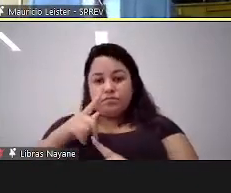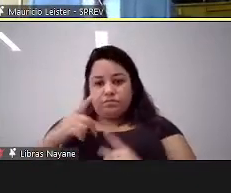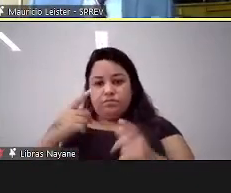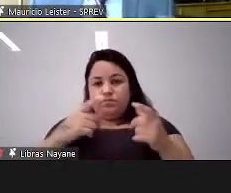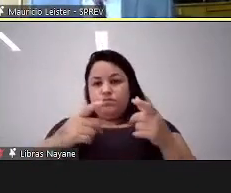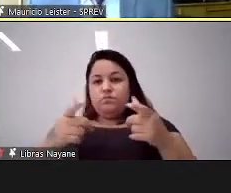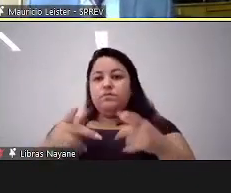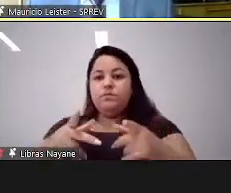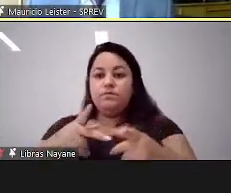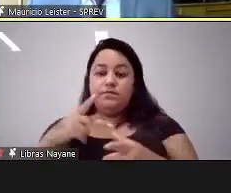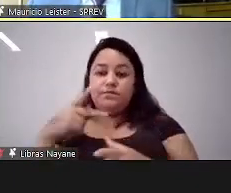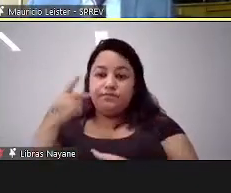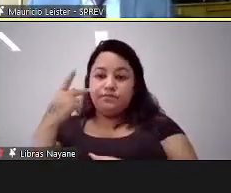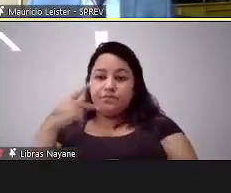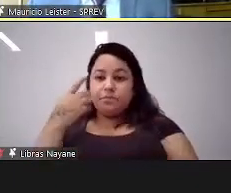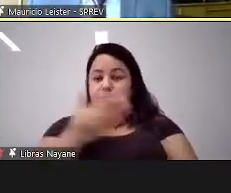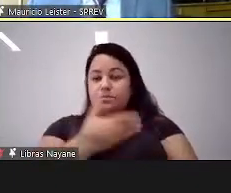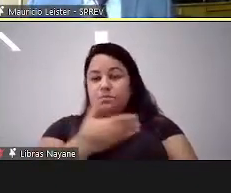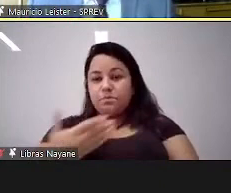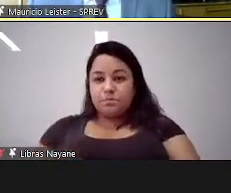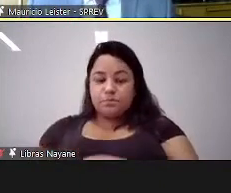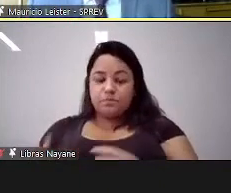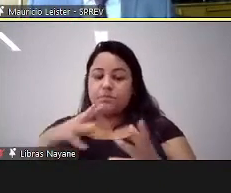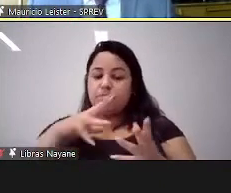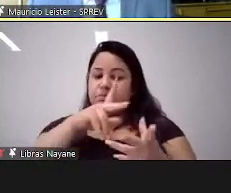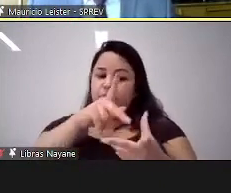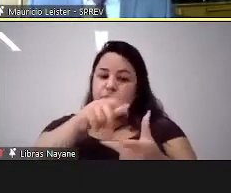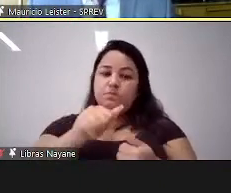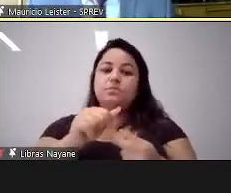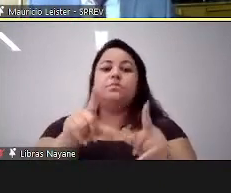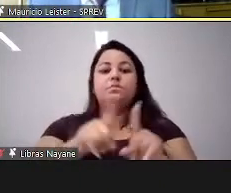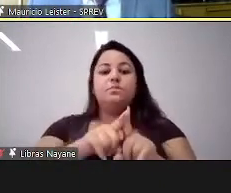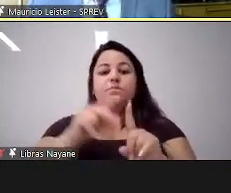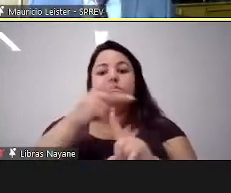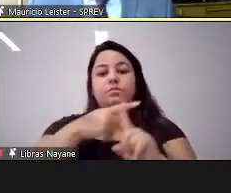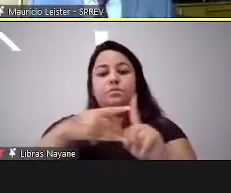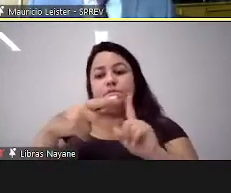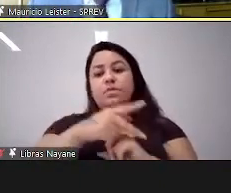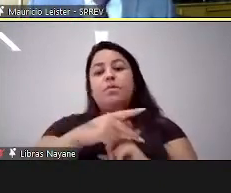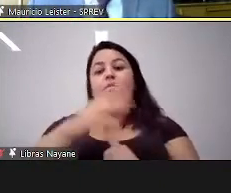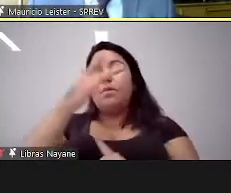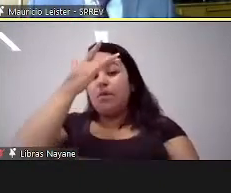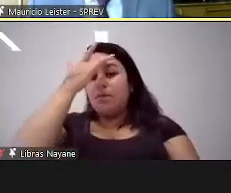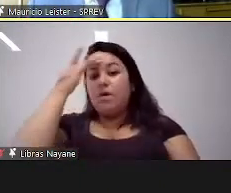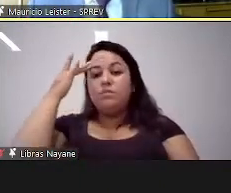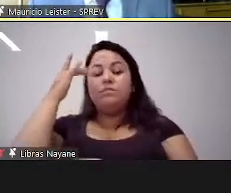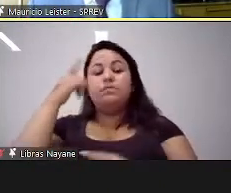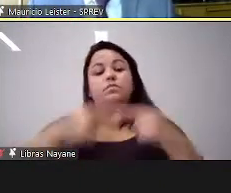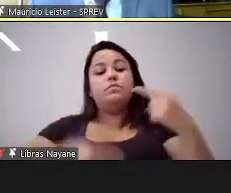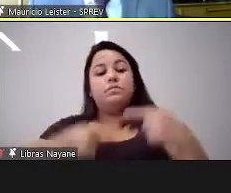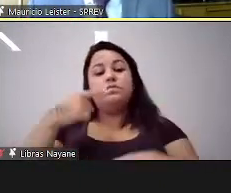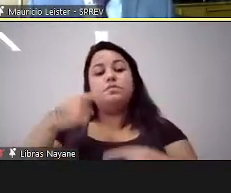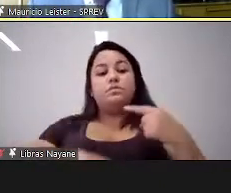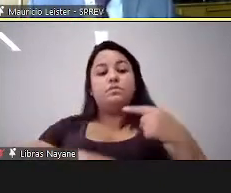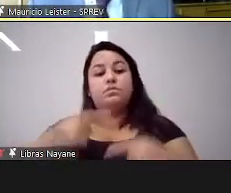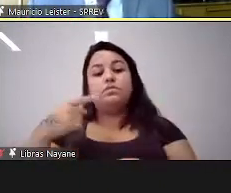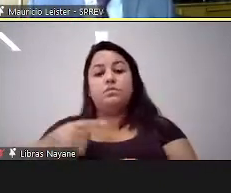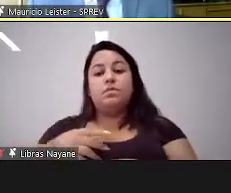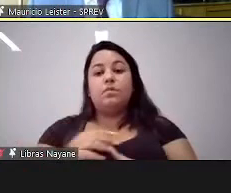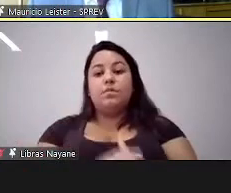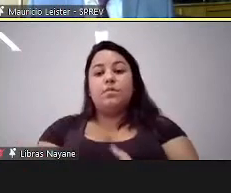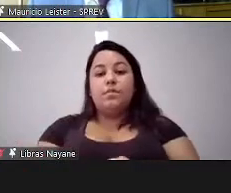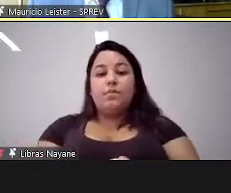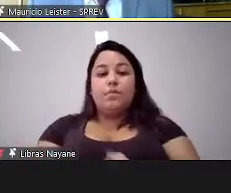We are... We'll show what's happening here and see what is happening in the